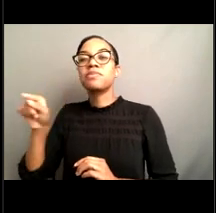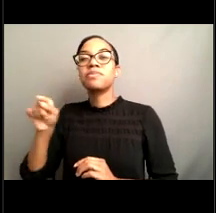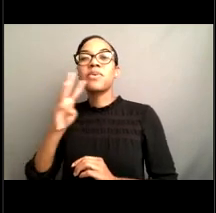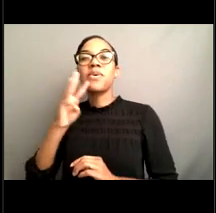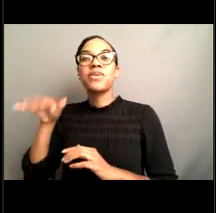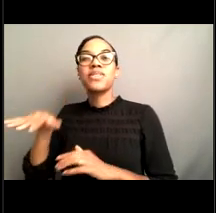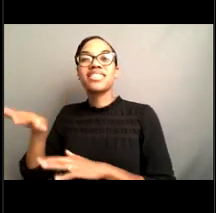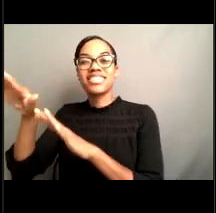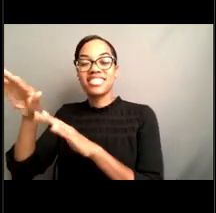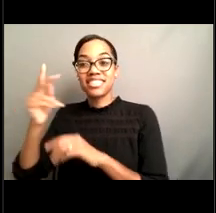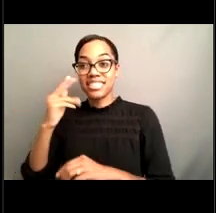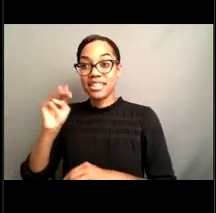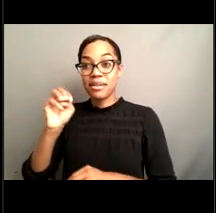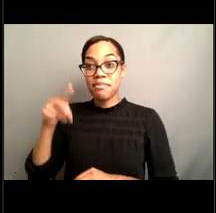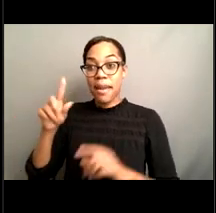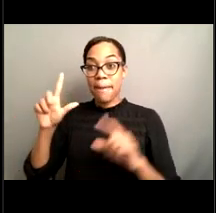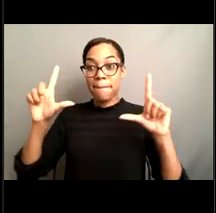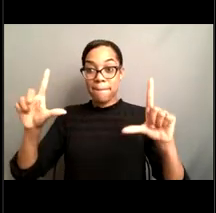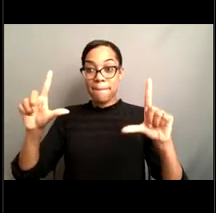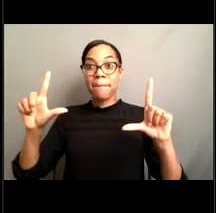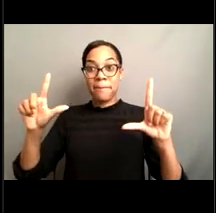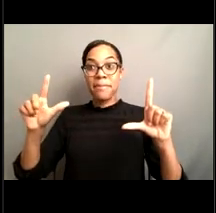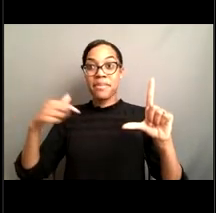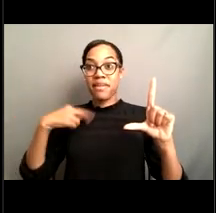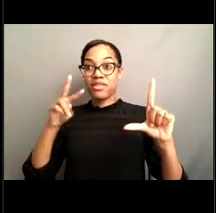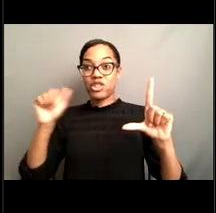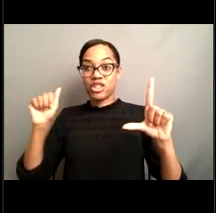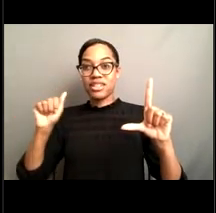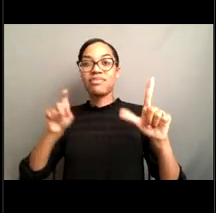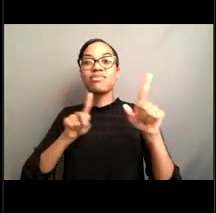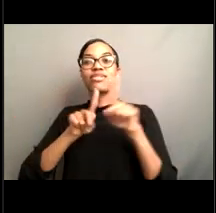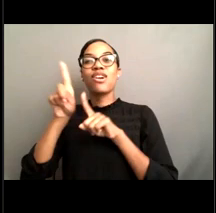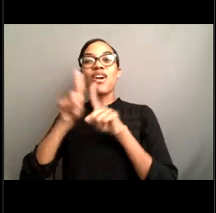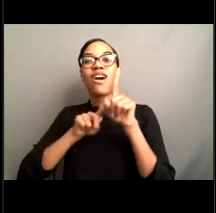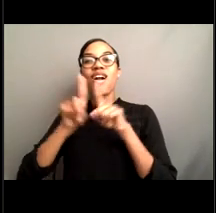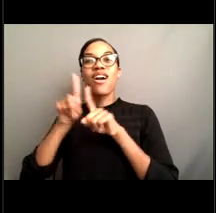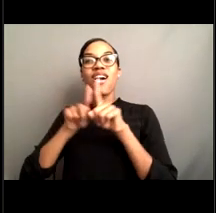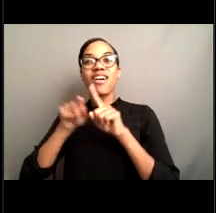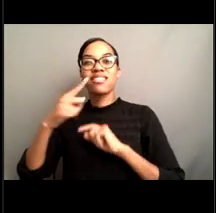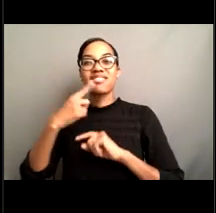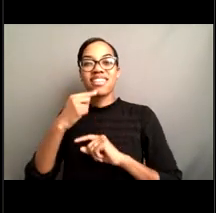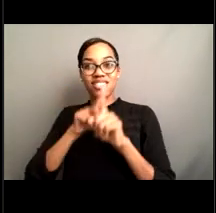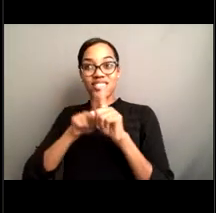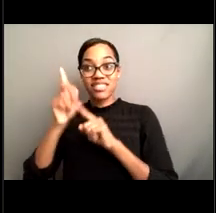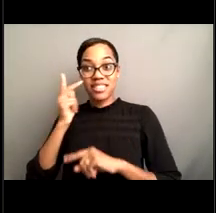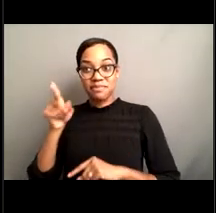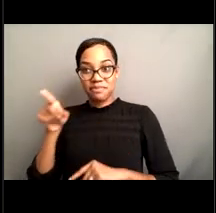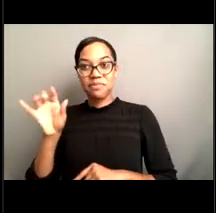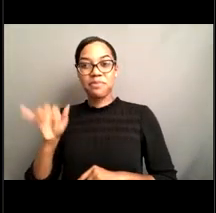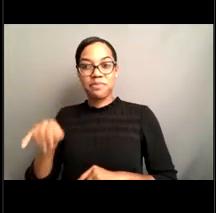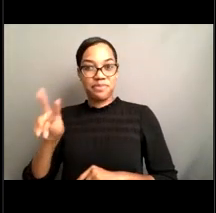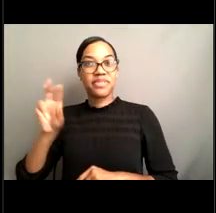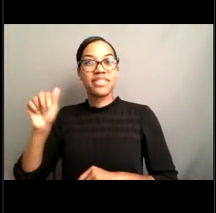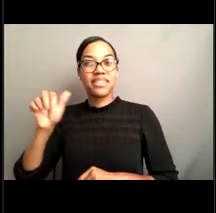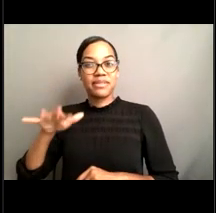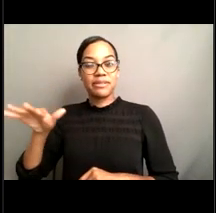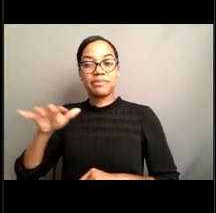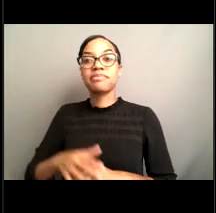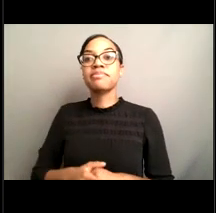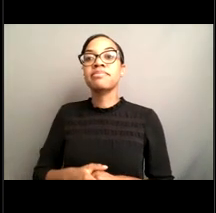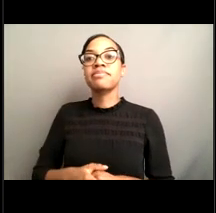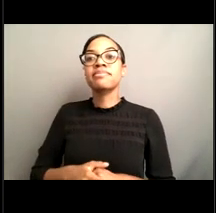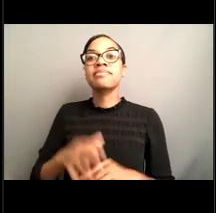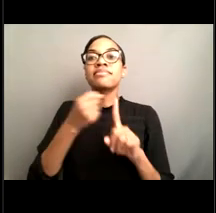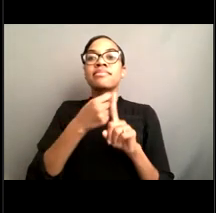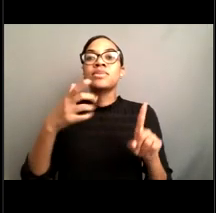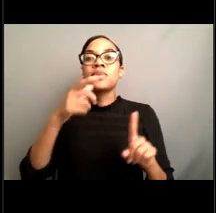nice map of Virginia and exactly where we are sitting right now, where we're coming to you from. As far as a little bit about me,